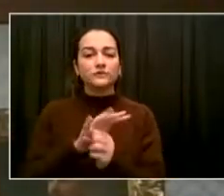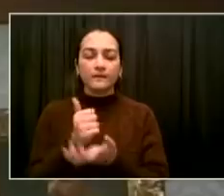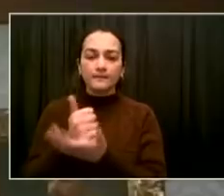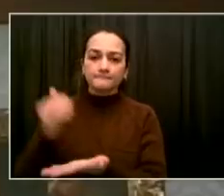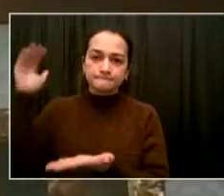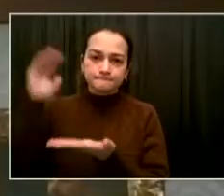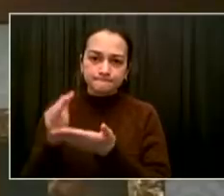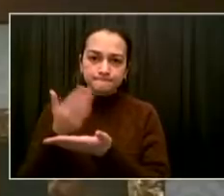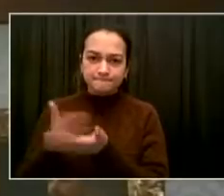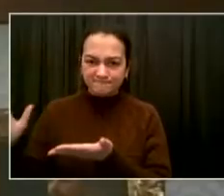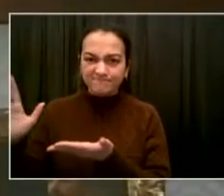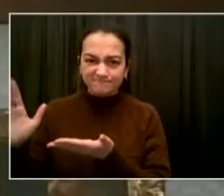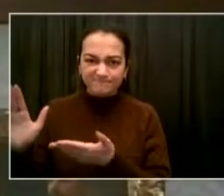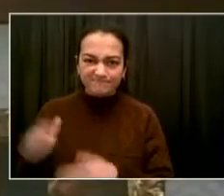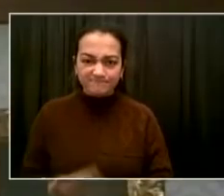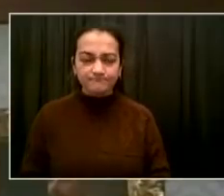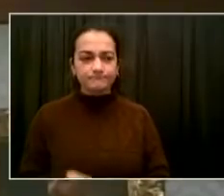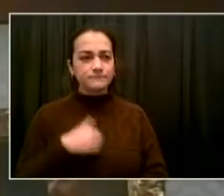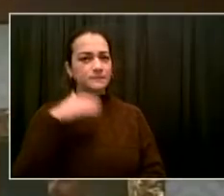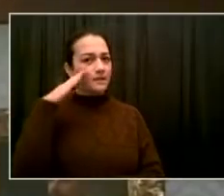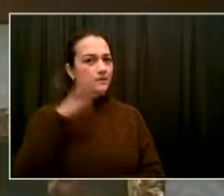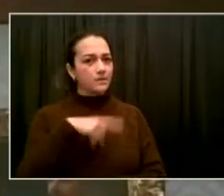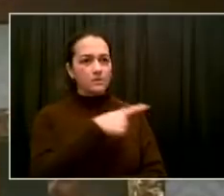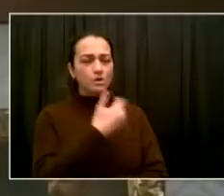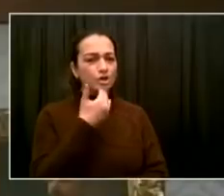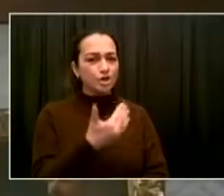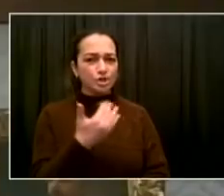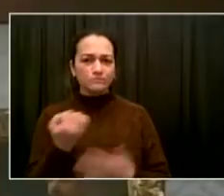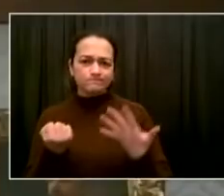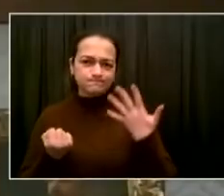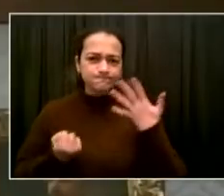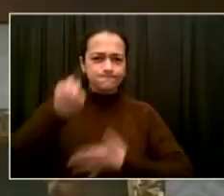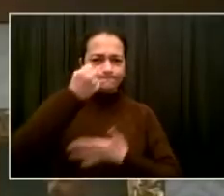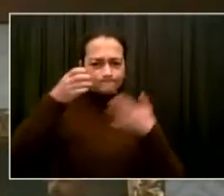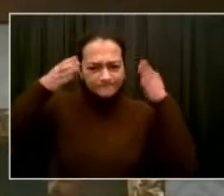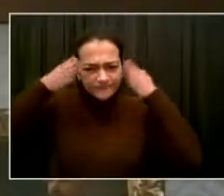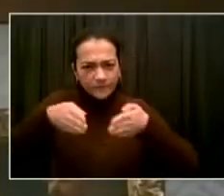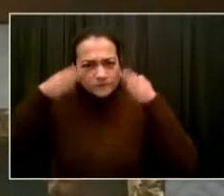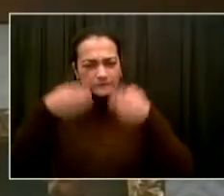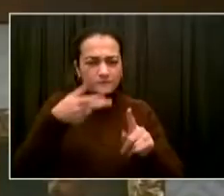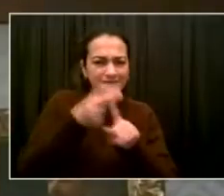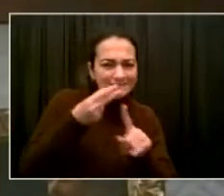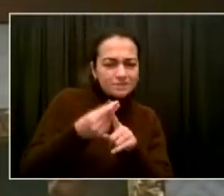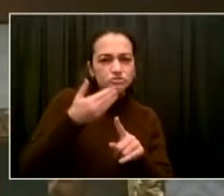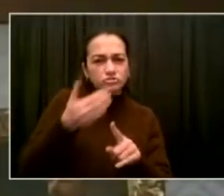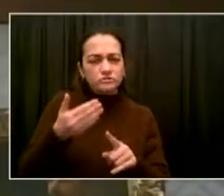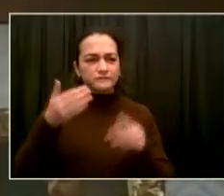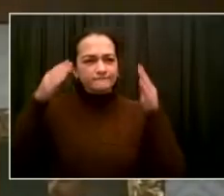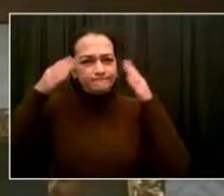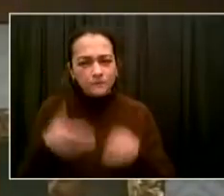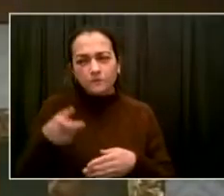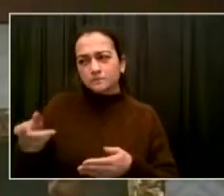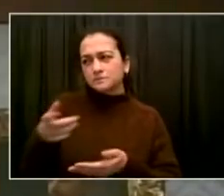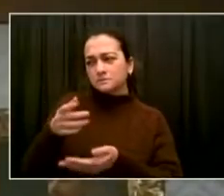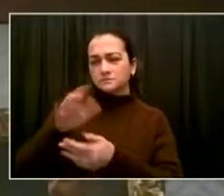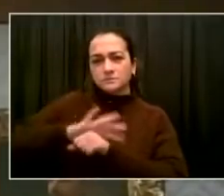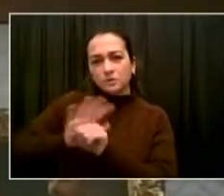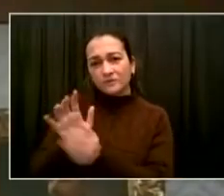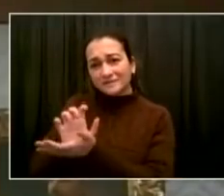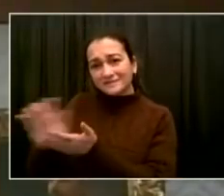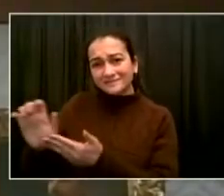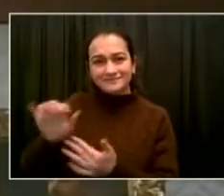response. These investments and initiatives will save lives and keep New York City safe and